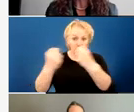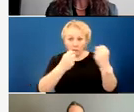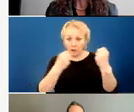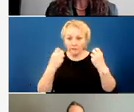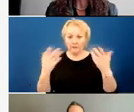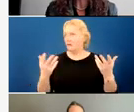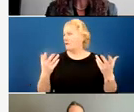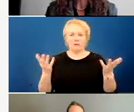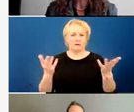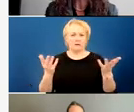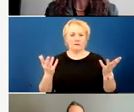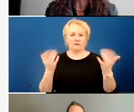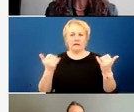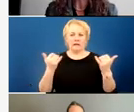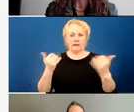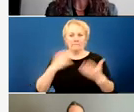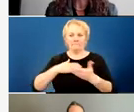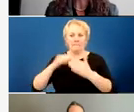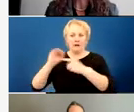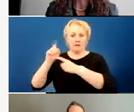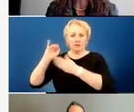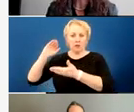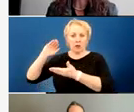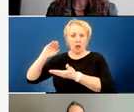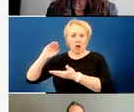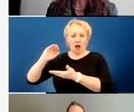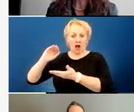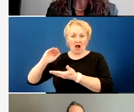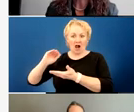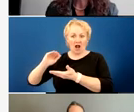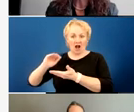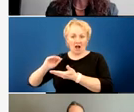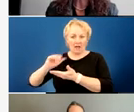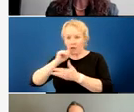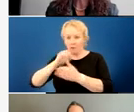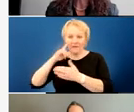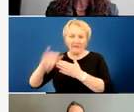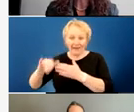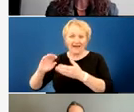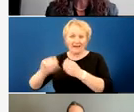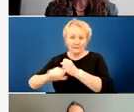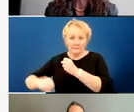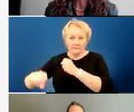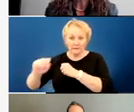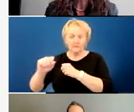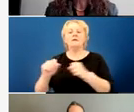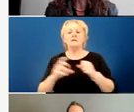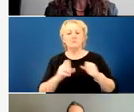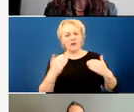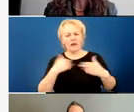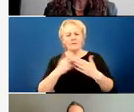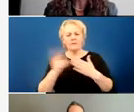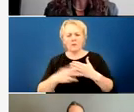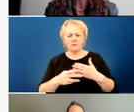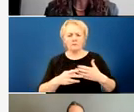like, okay, well, now I'm starting to get low on oxygen. And I wasn't prepared for this many days. And so then there were, the